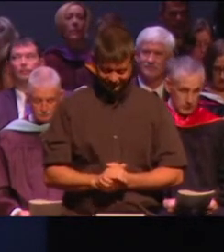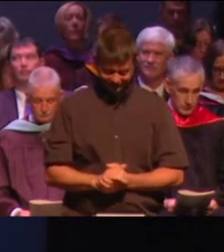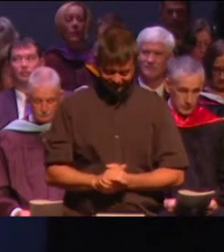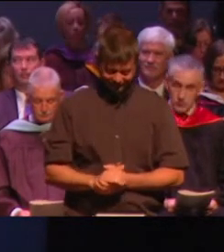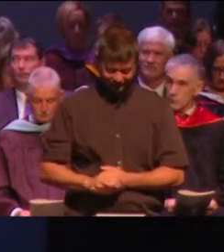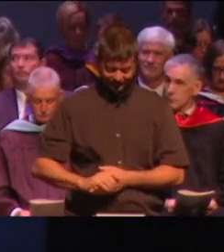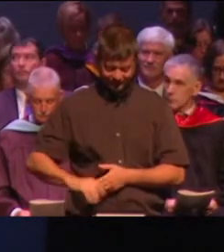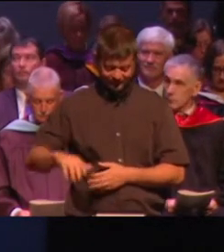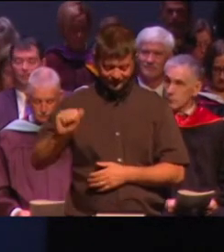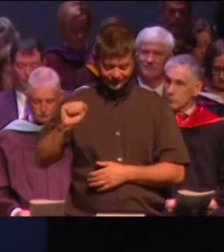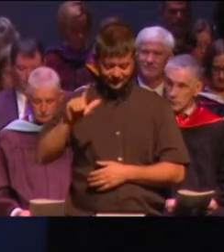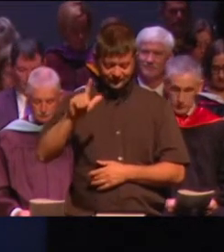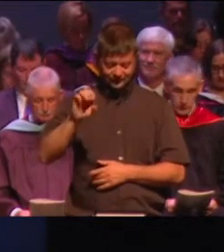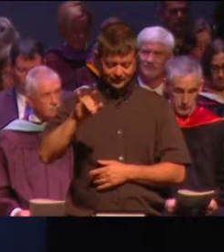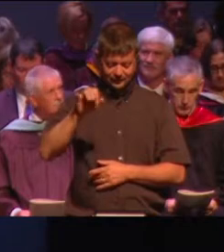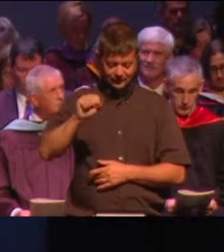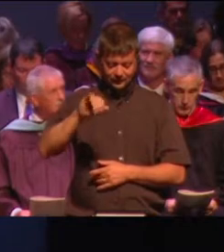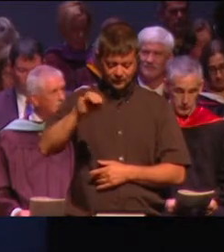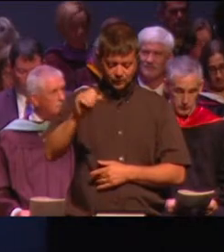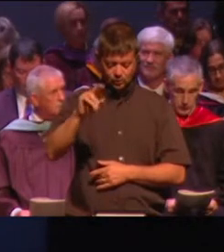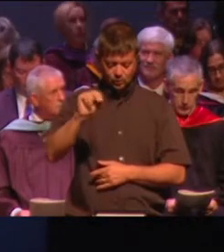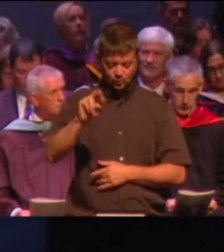Alexis Jordan Reap.